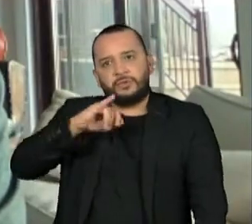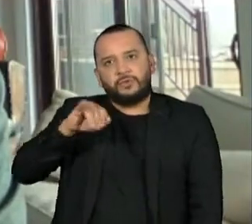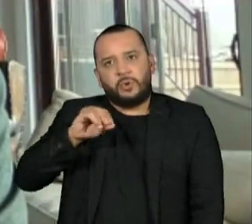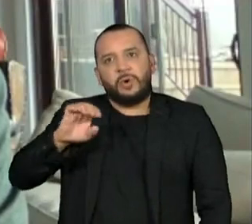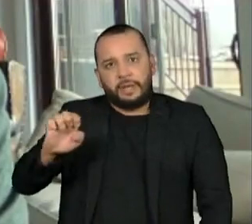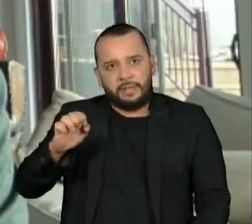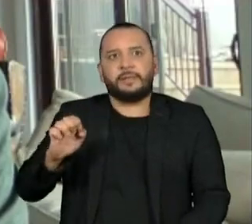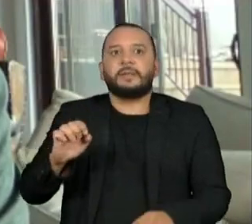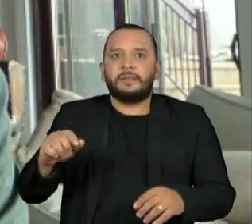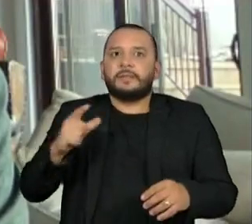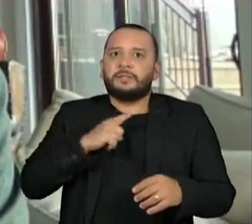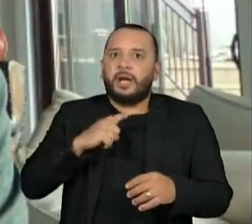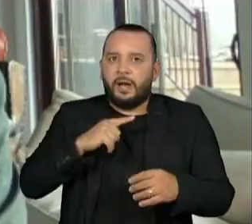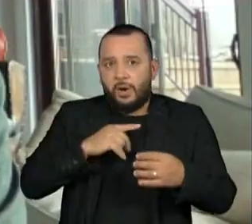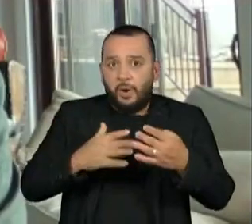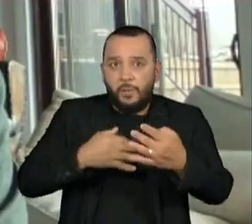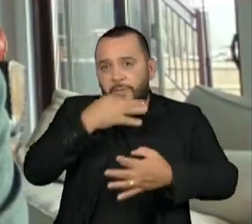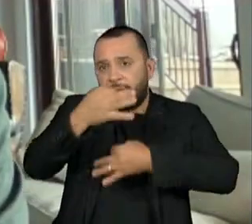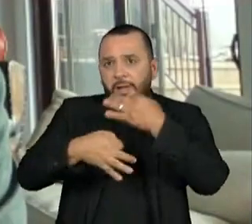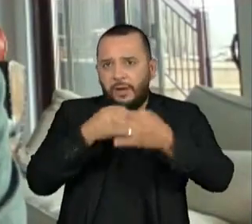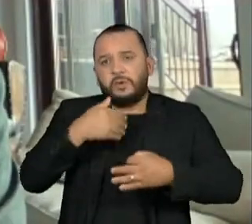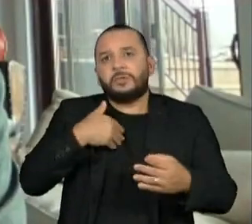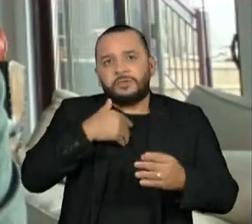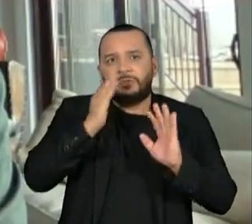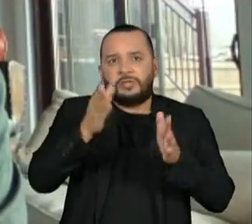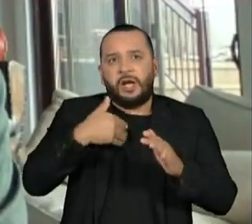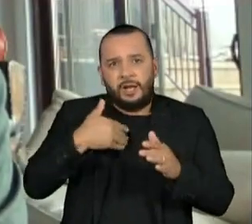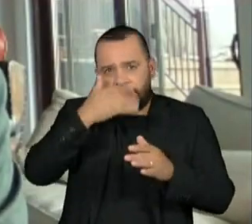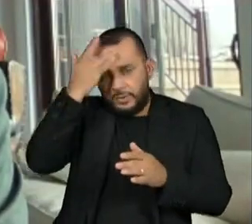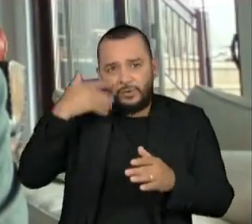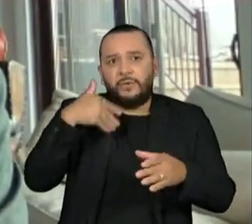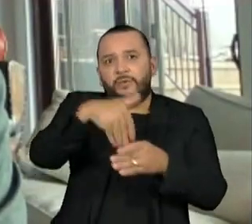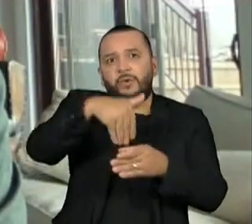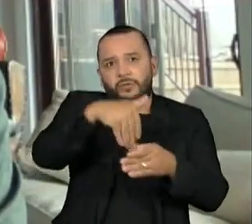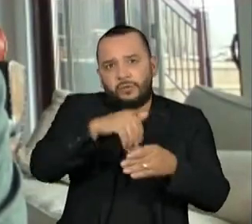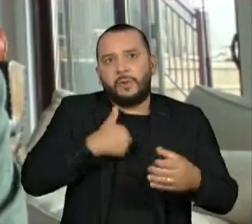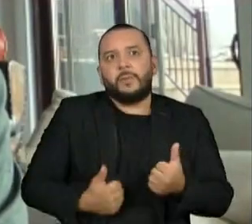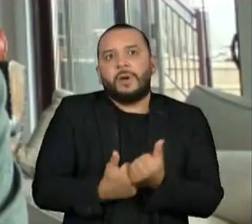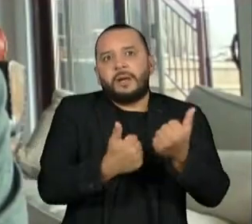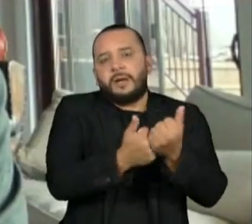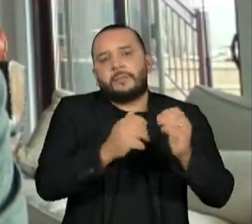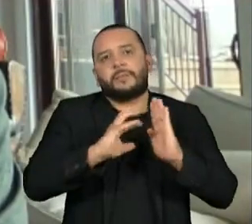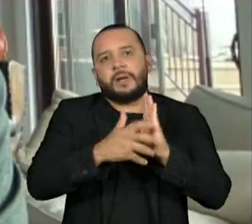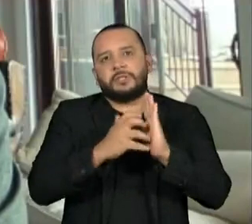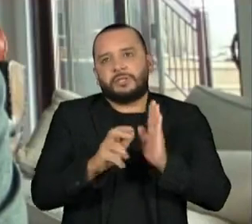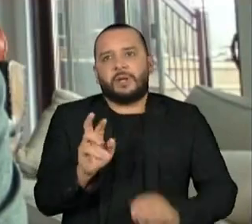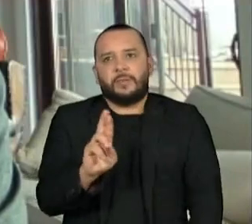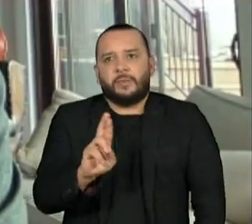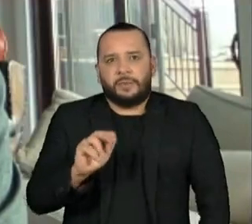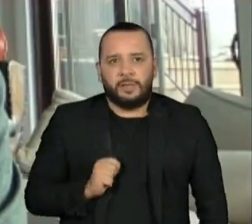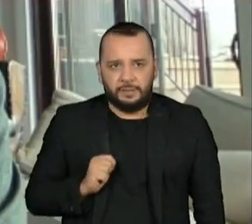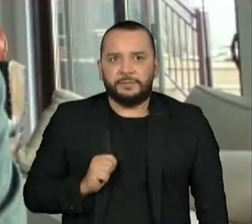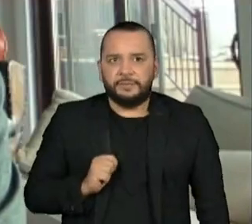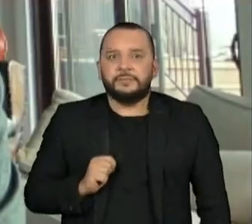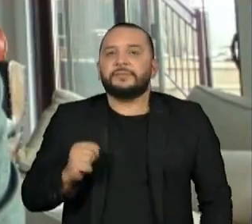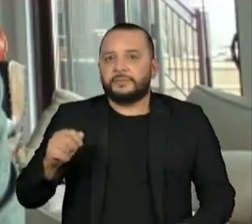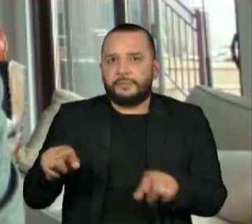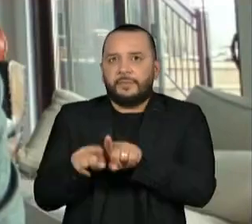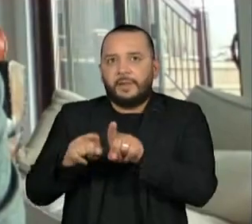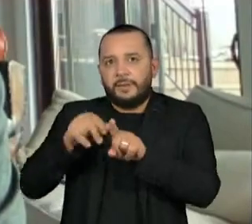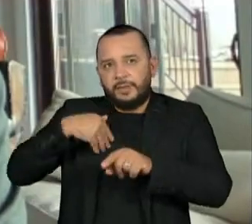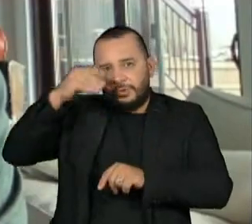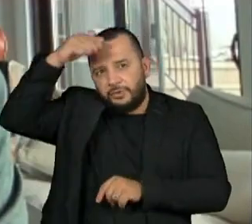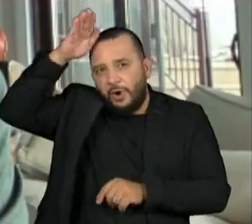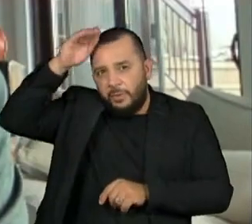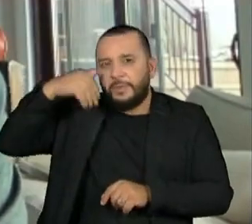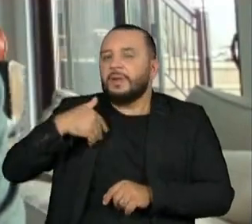has swung very rapidly back in favor of the Republican Party and Donald Trump. And I think there